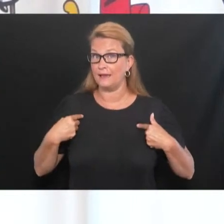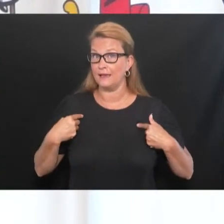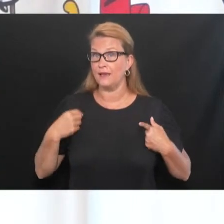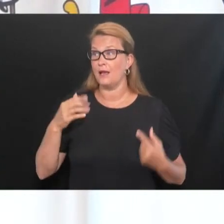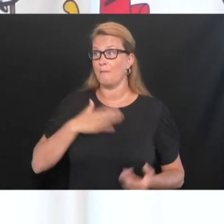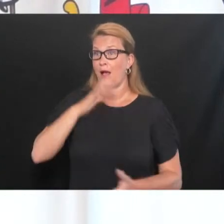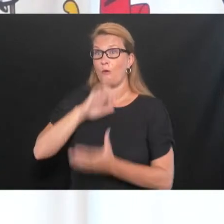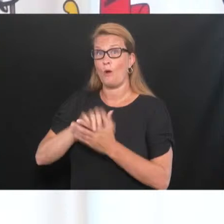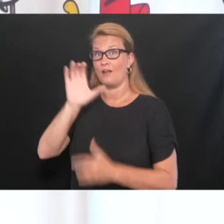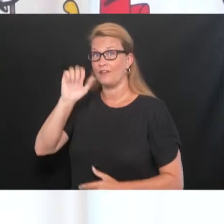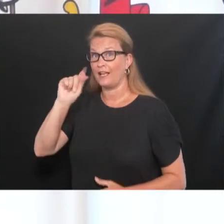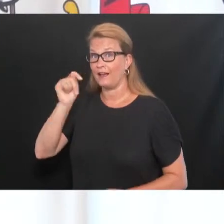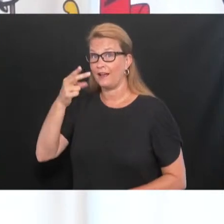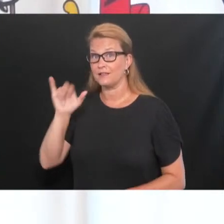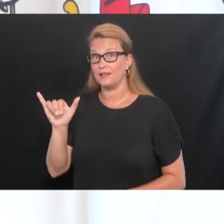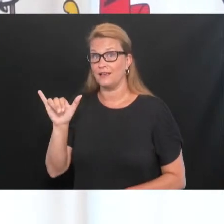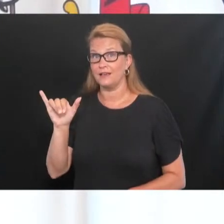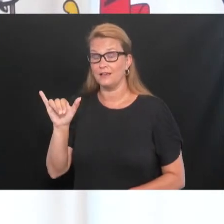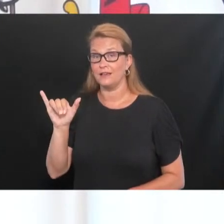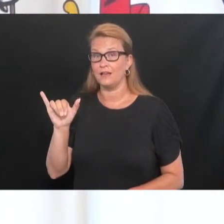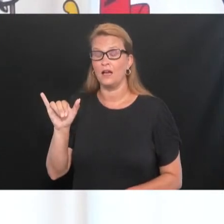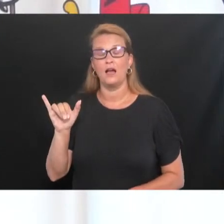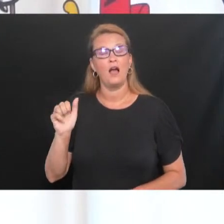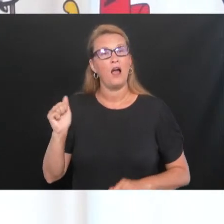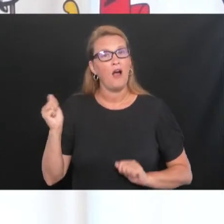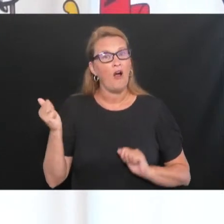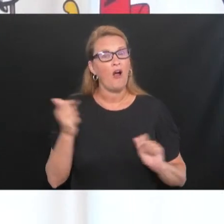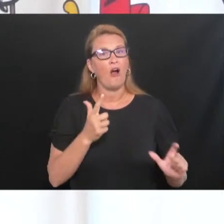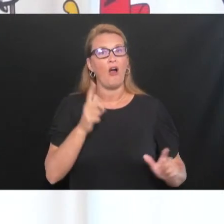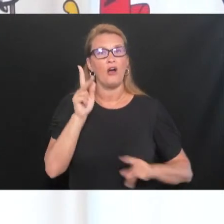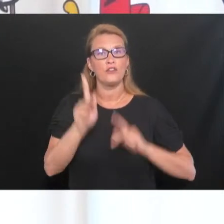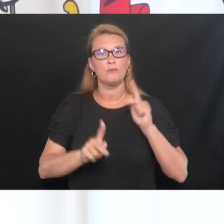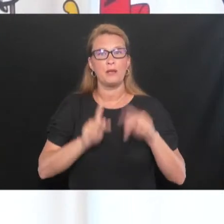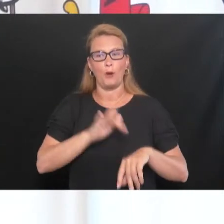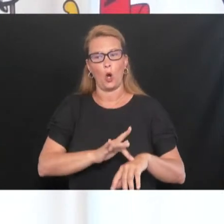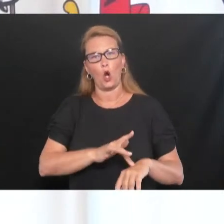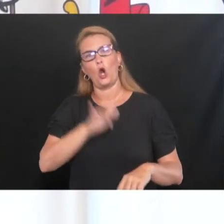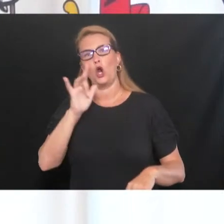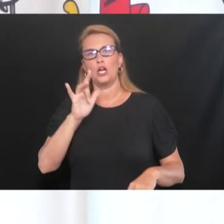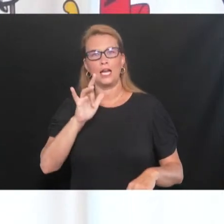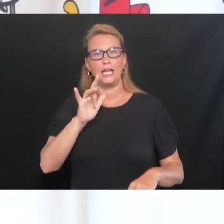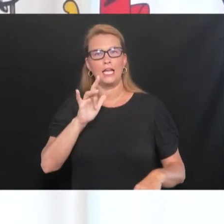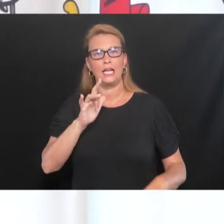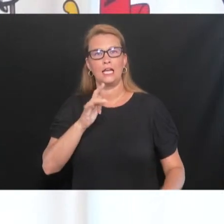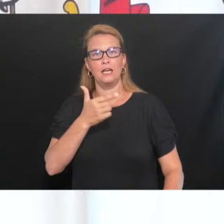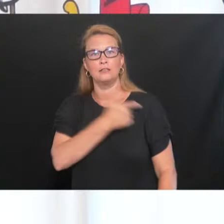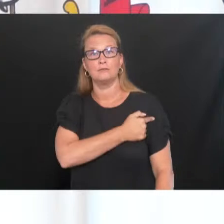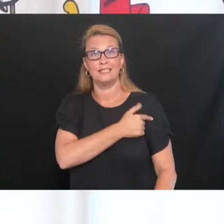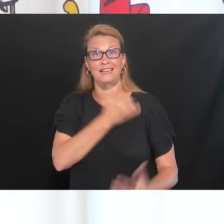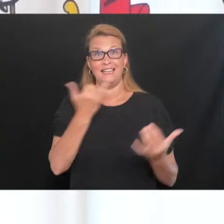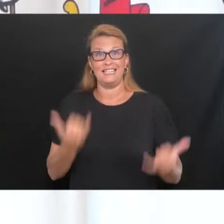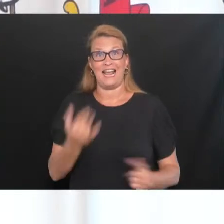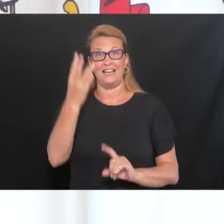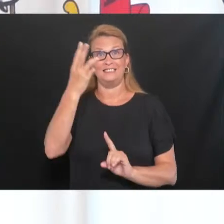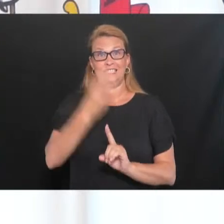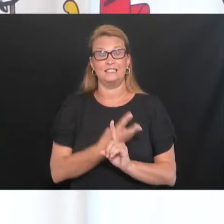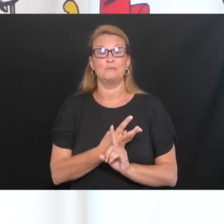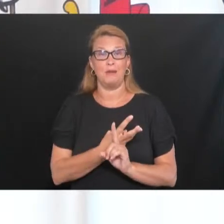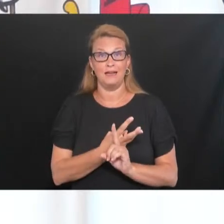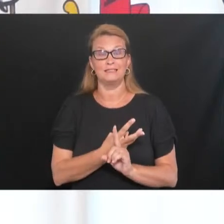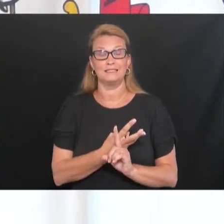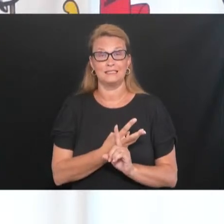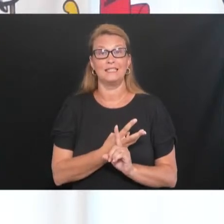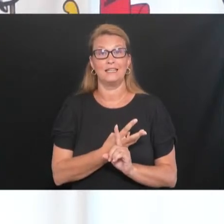Kathy, all those that were vaccinated early on that are over 6 months out from their